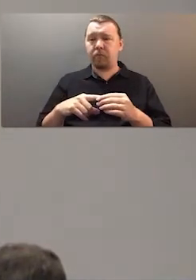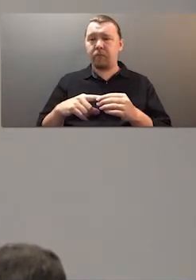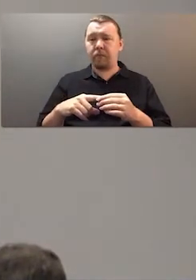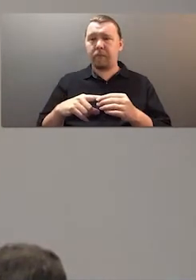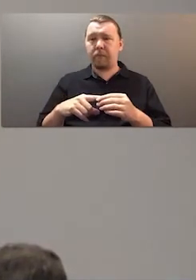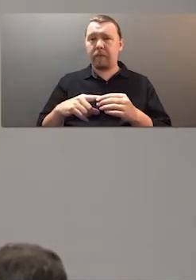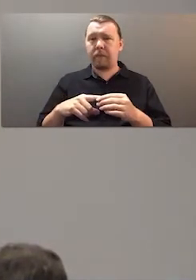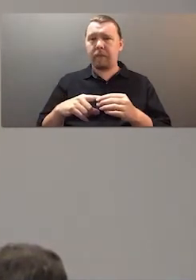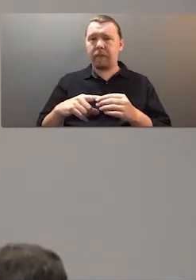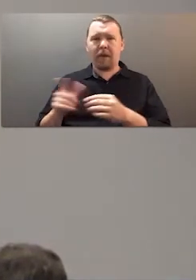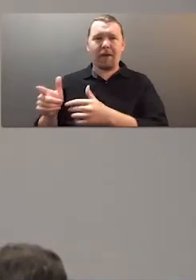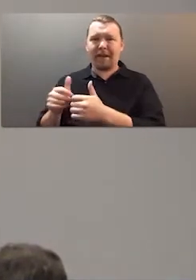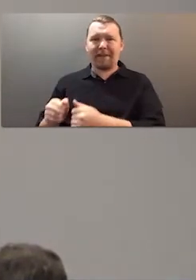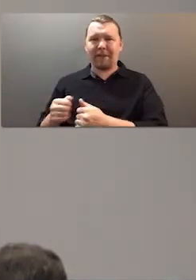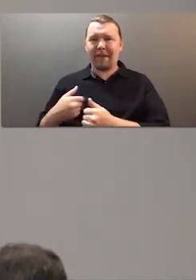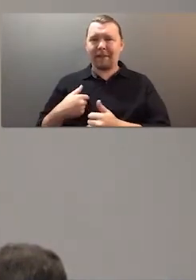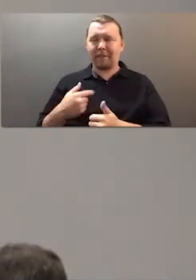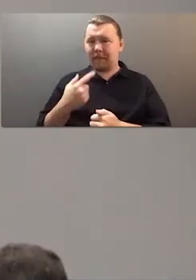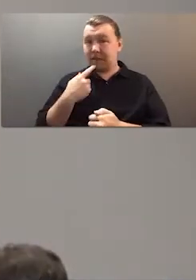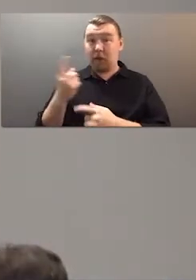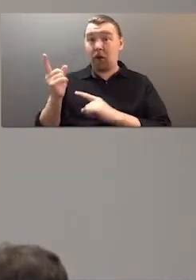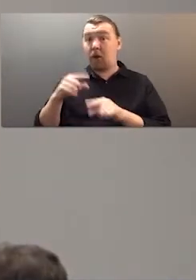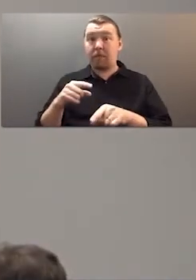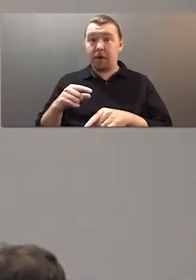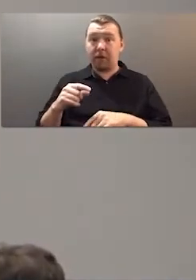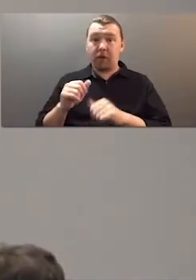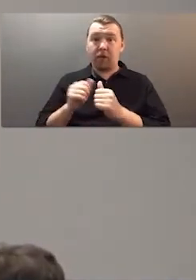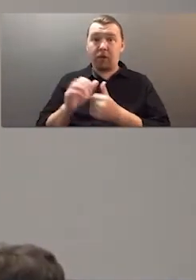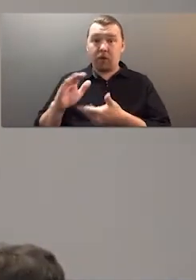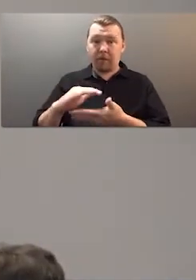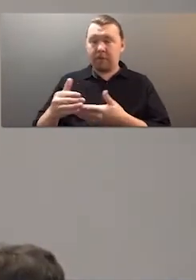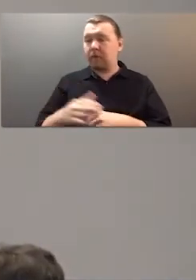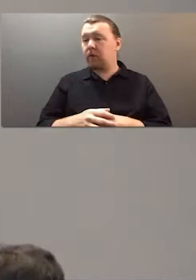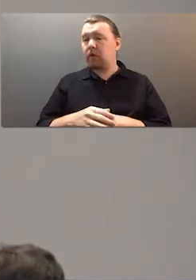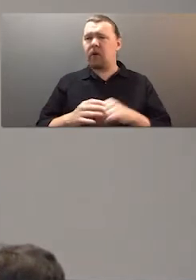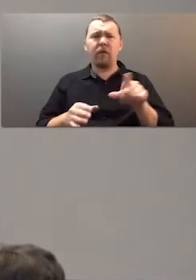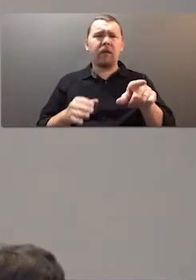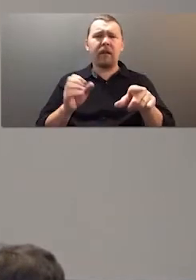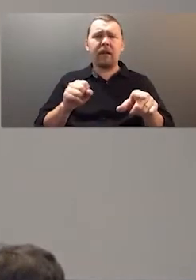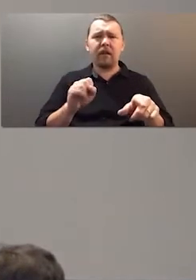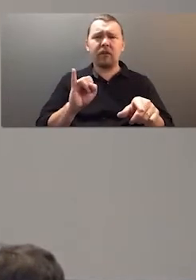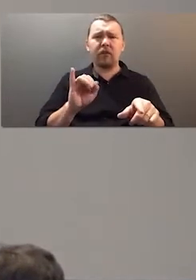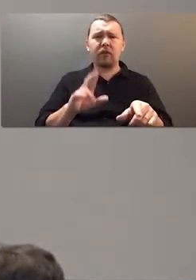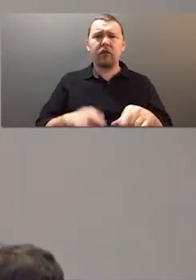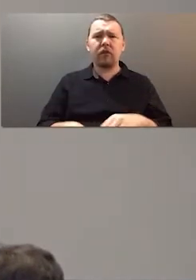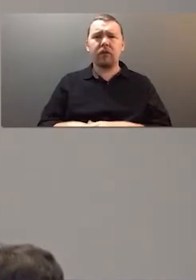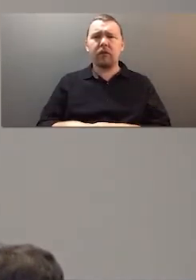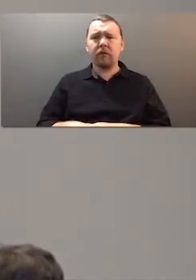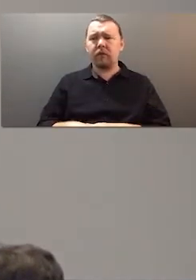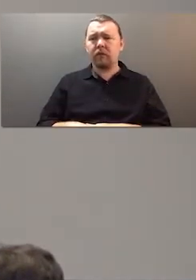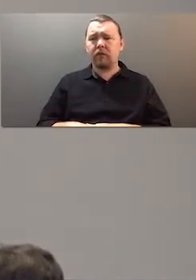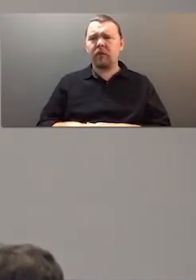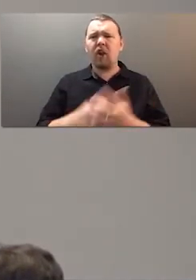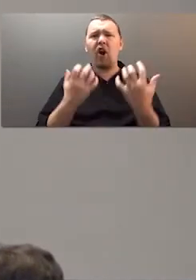they're texting me saying they're coming with my laptop. And so we'll start. Yes, sir.